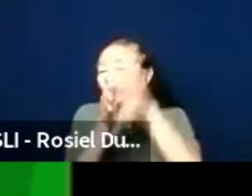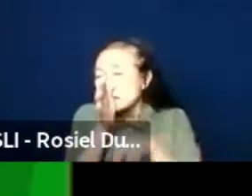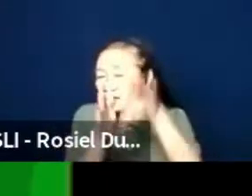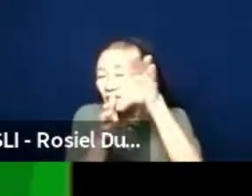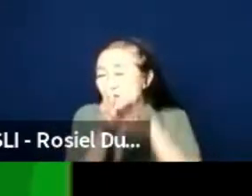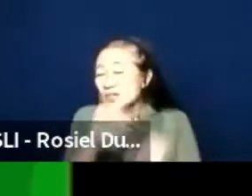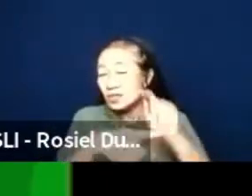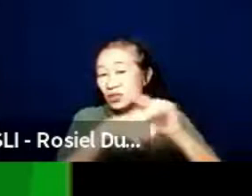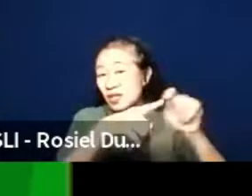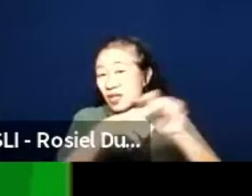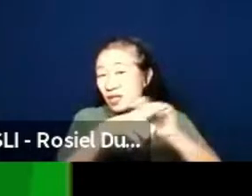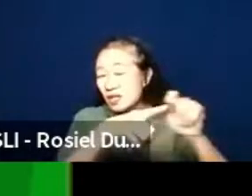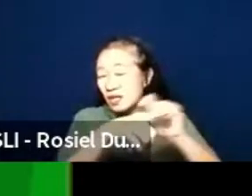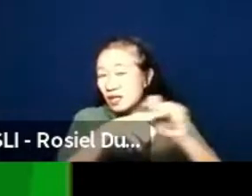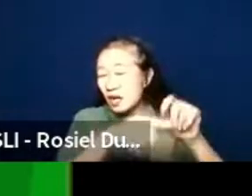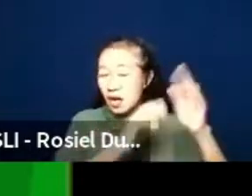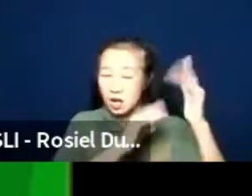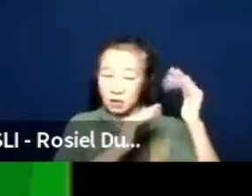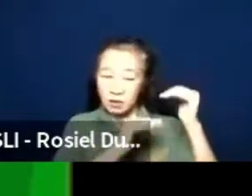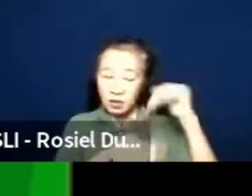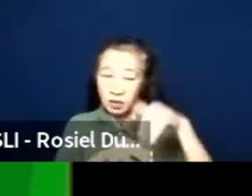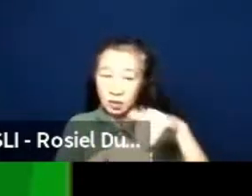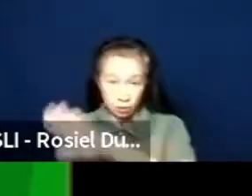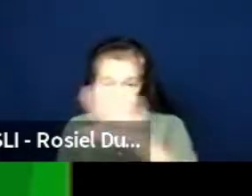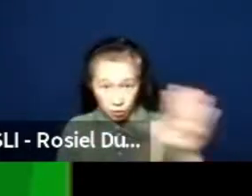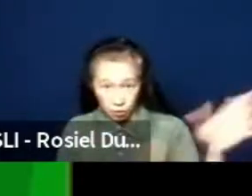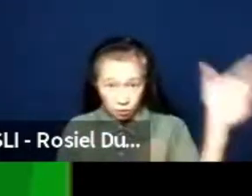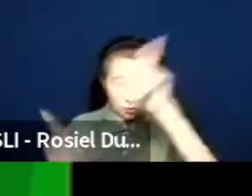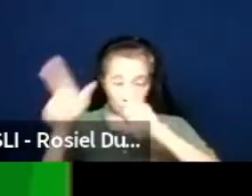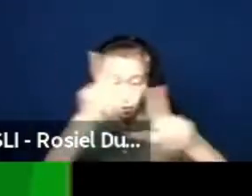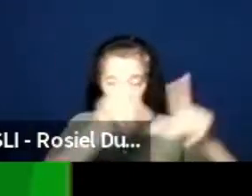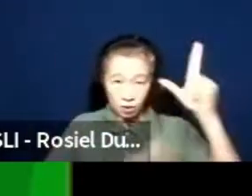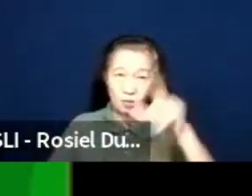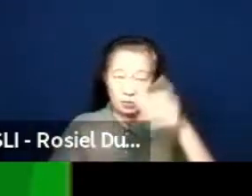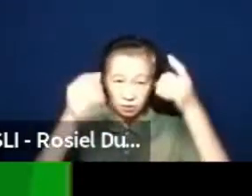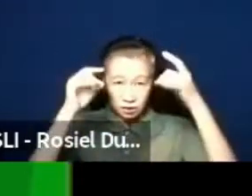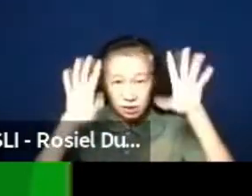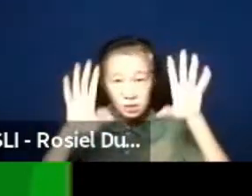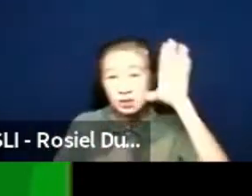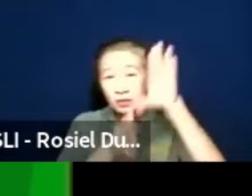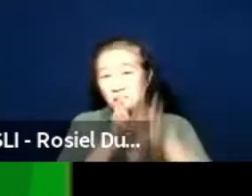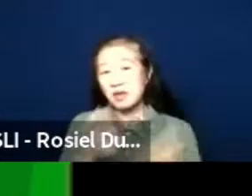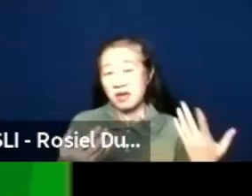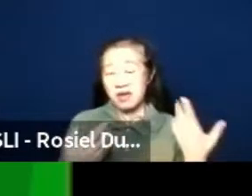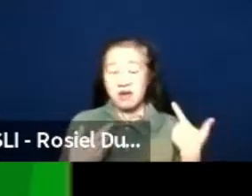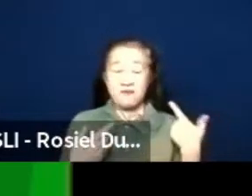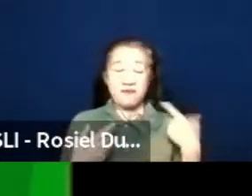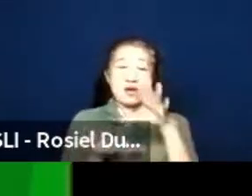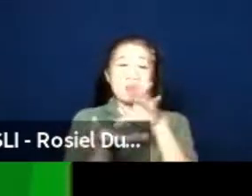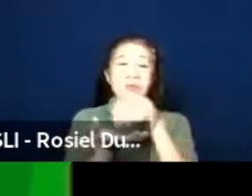training. I hope in your local disaster risk reduction management unit, they still have copies, or you may